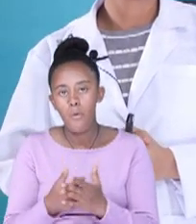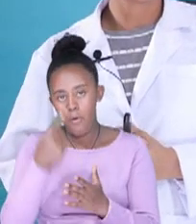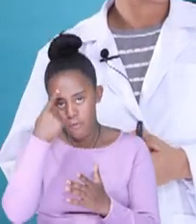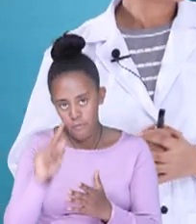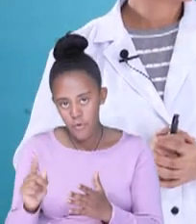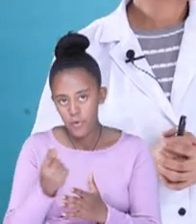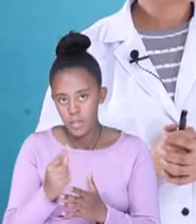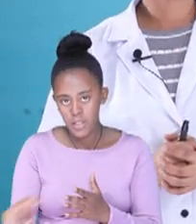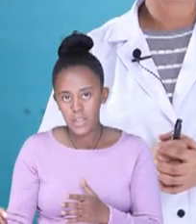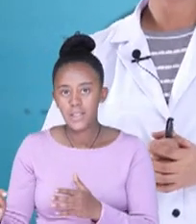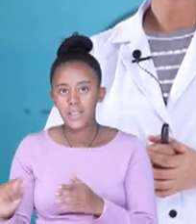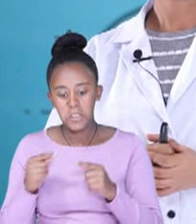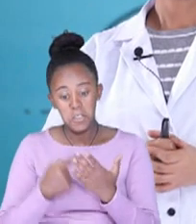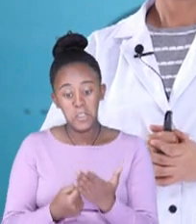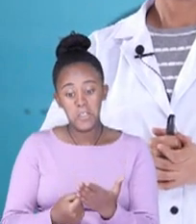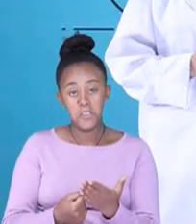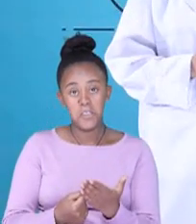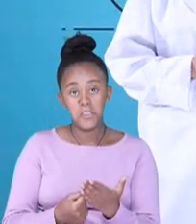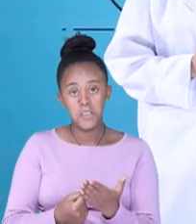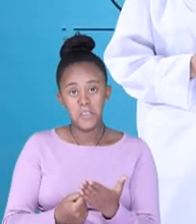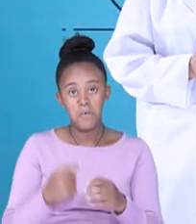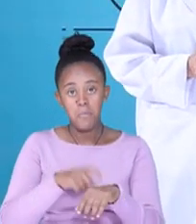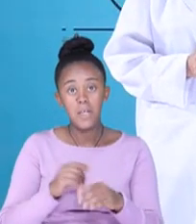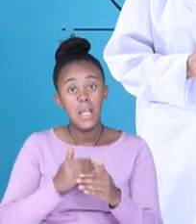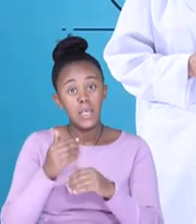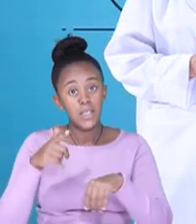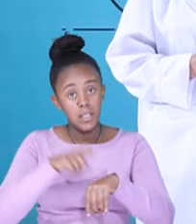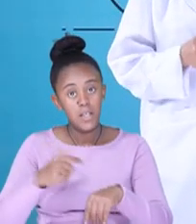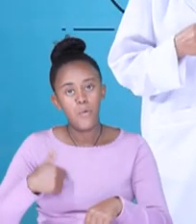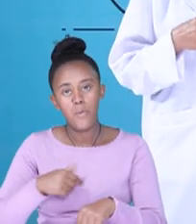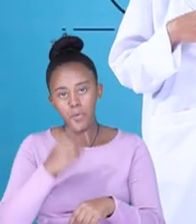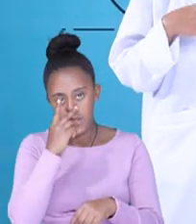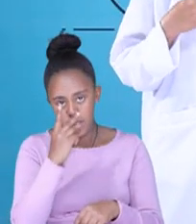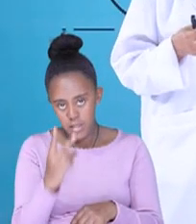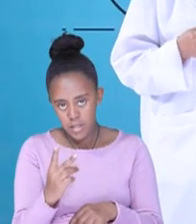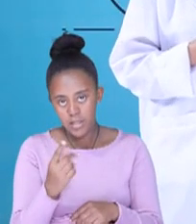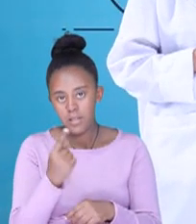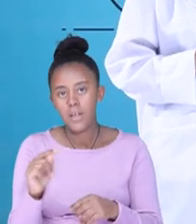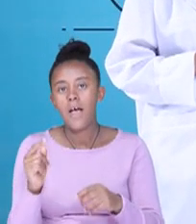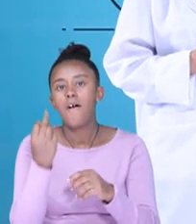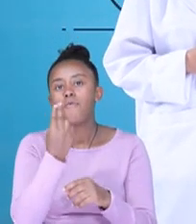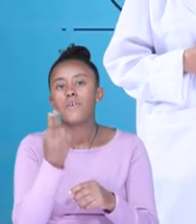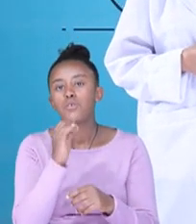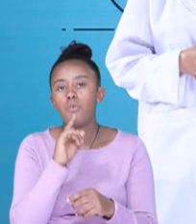for this period. Next time we will see the function of